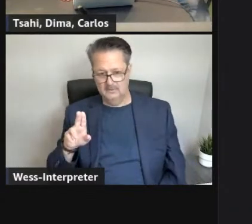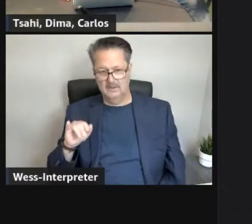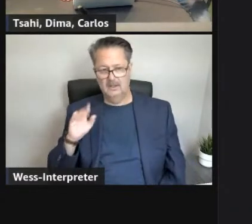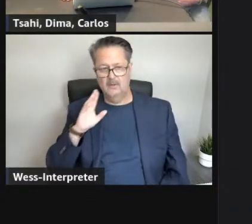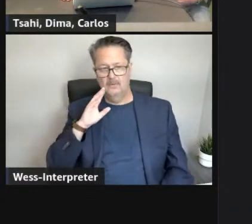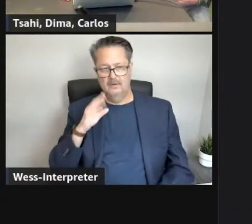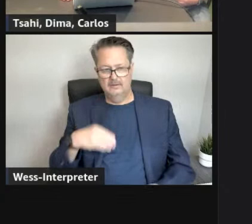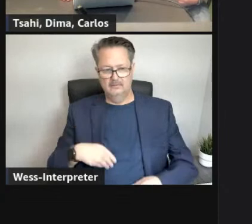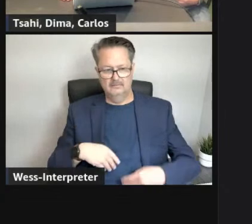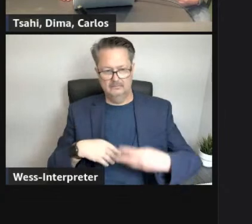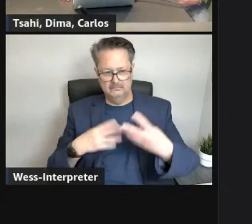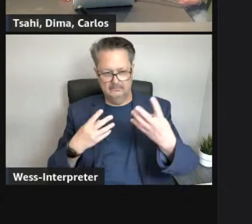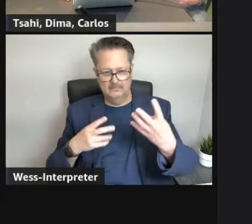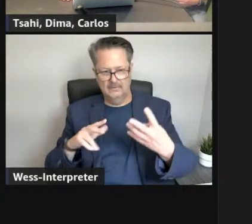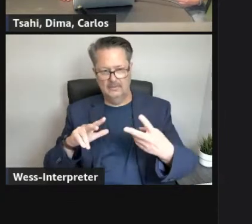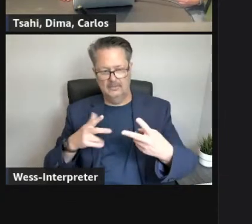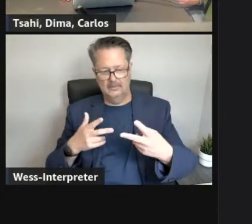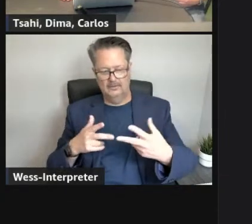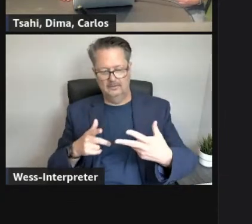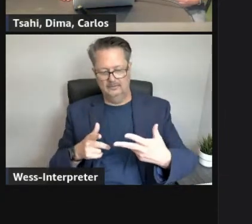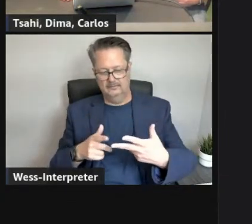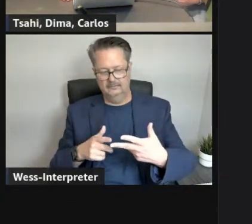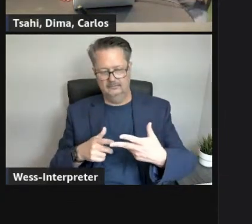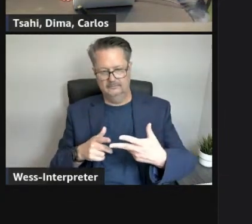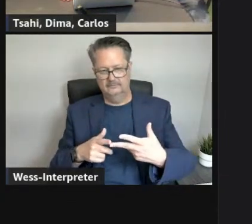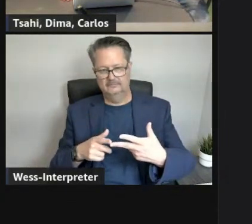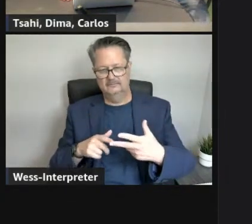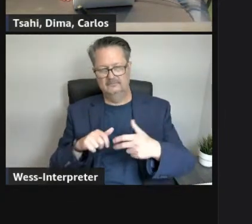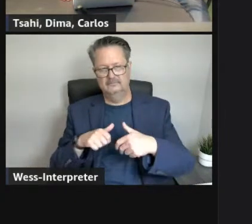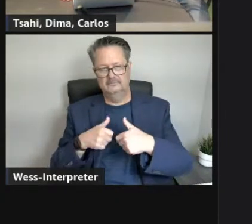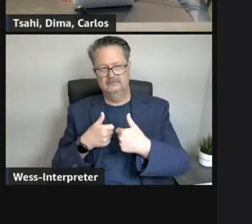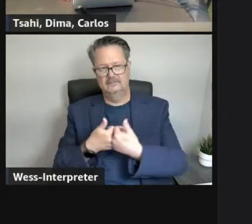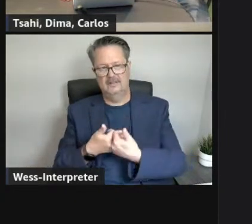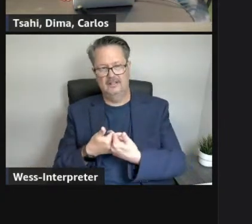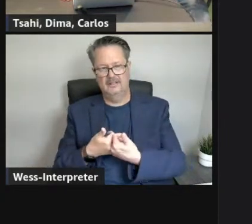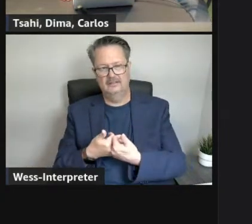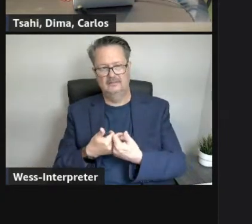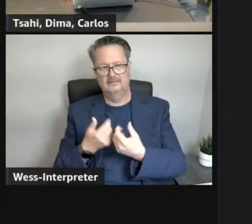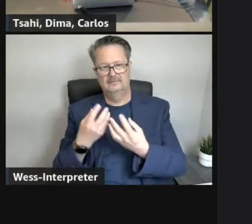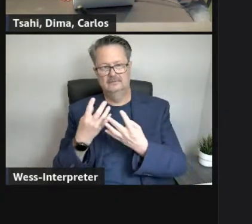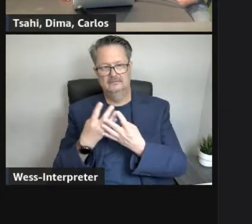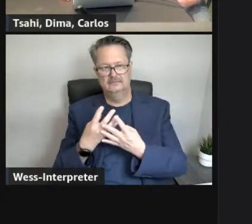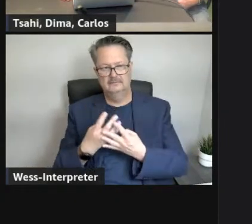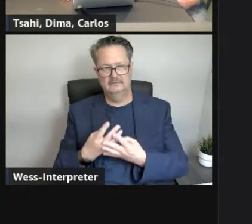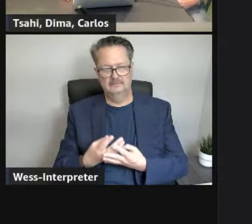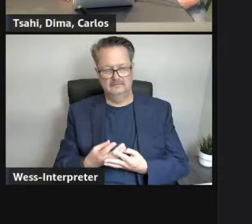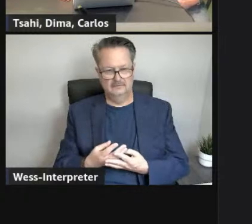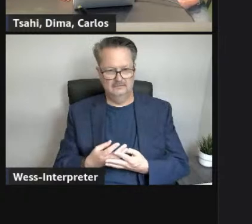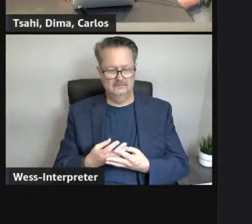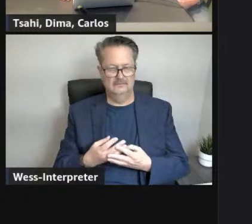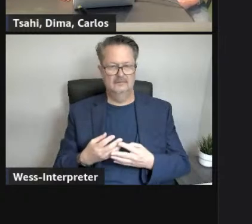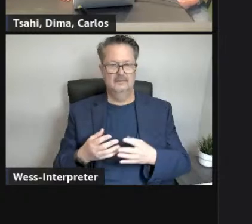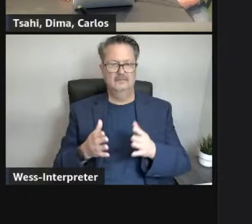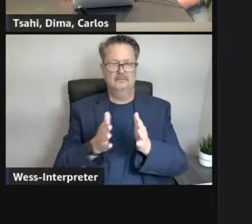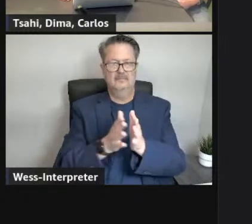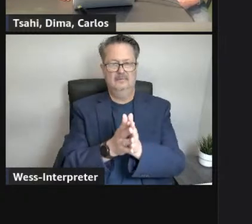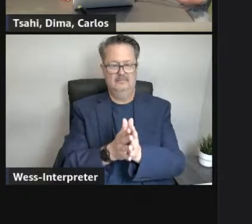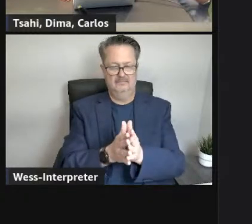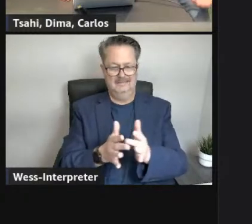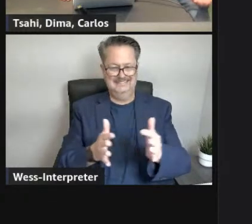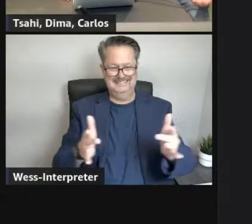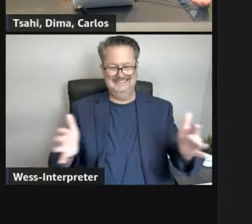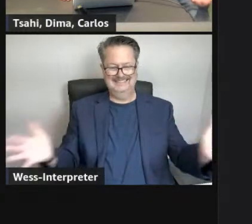like a monkey, kind of a challenge of like scaling up. Like if you want to scale up the number of replicas of that